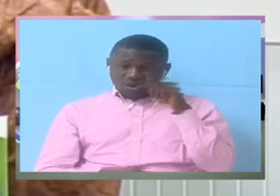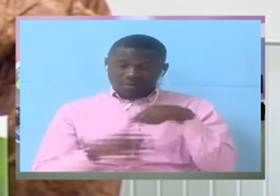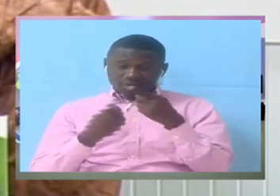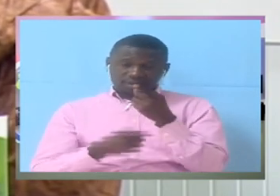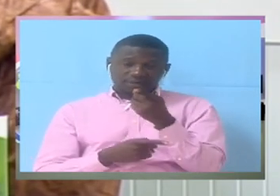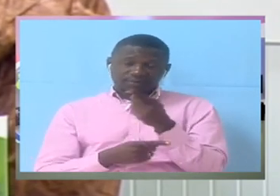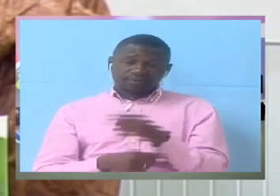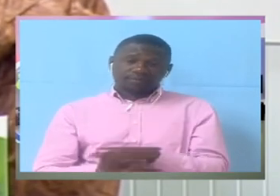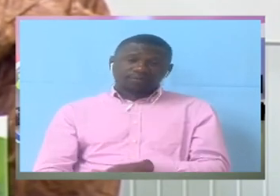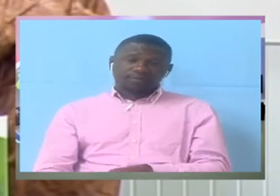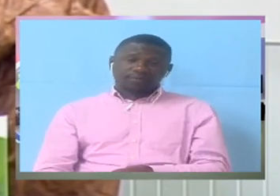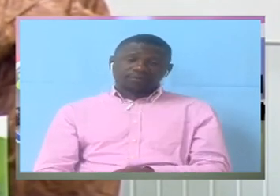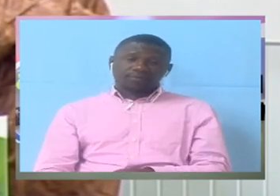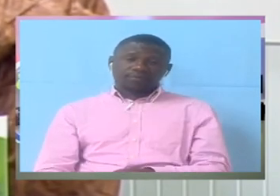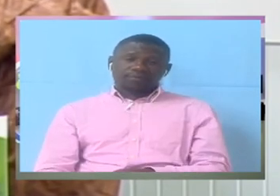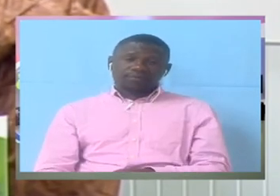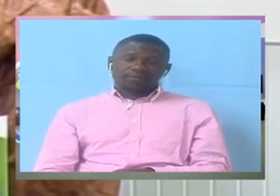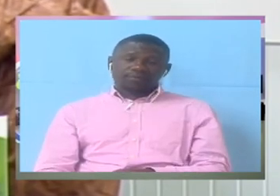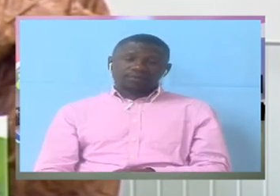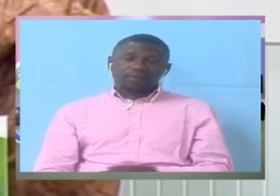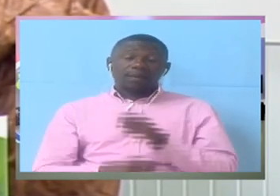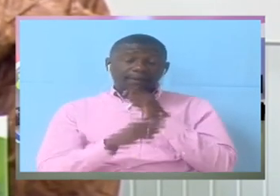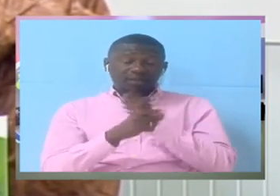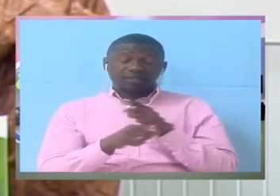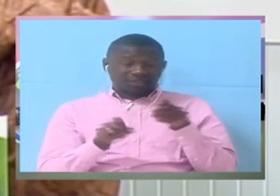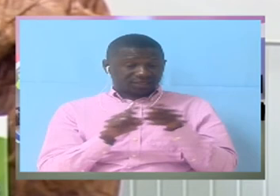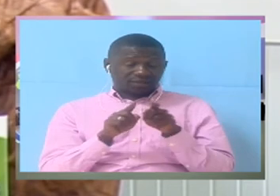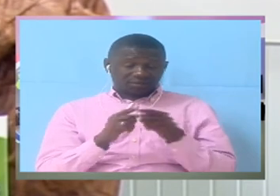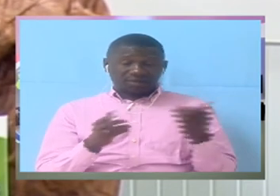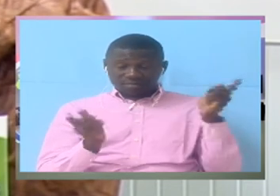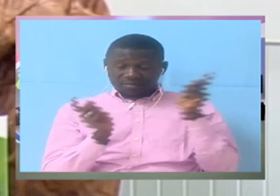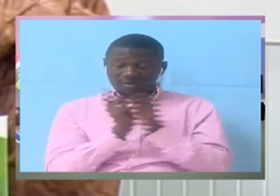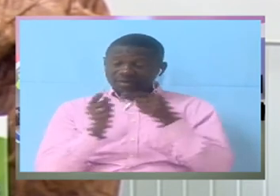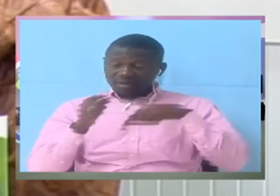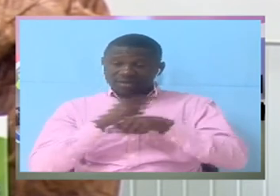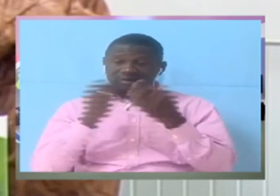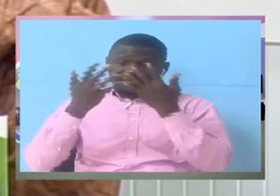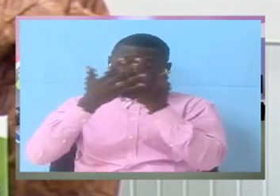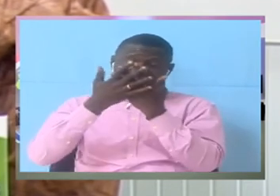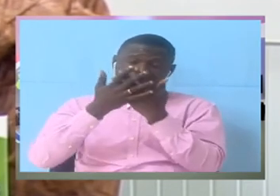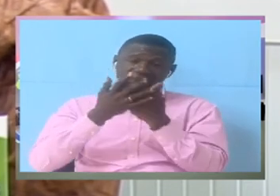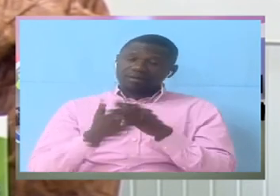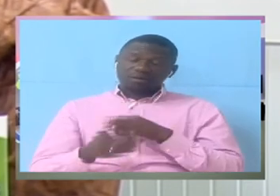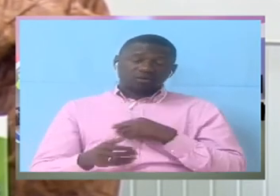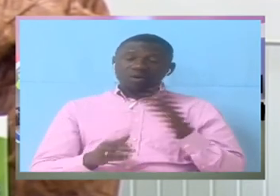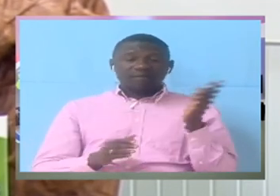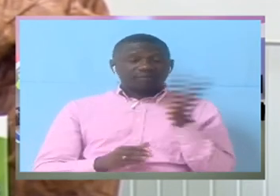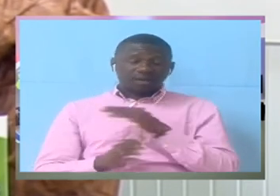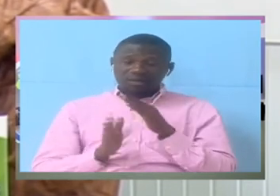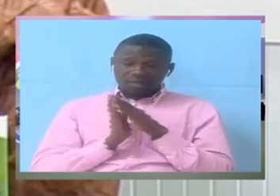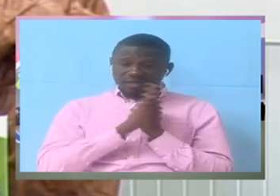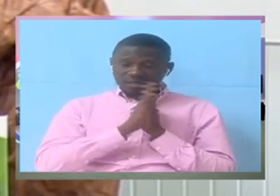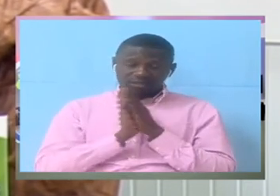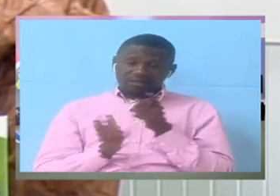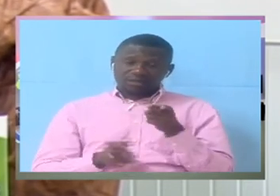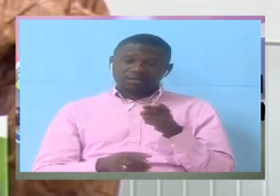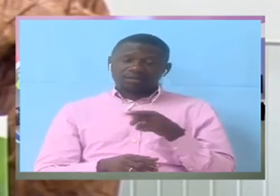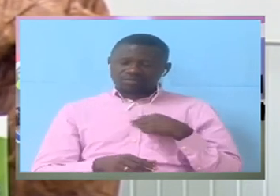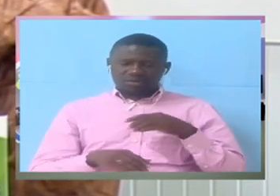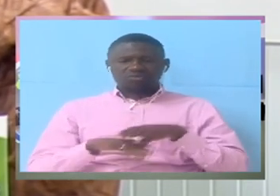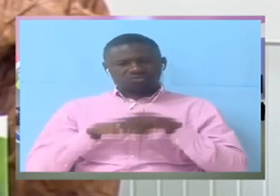Dindin Jobate nata entra kasoko. Baba Dindin Jobate came and found me in prison. I will not lie against him. In fact, he's my